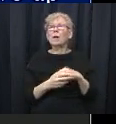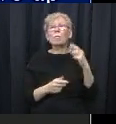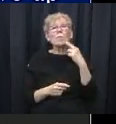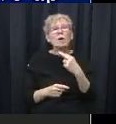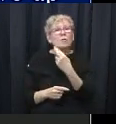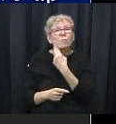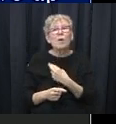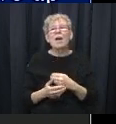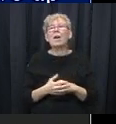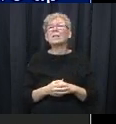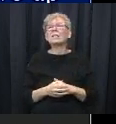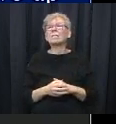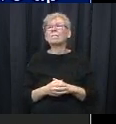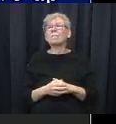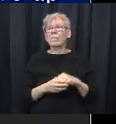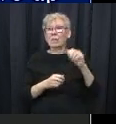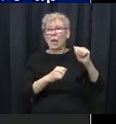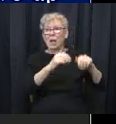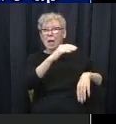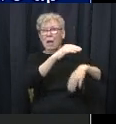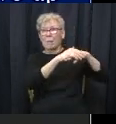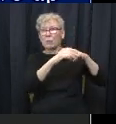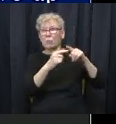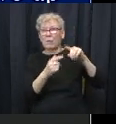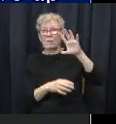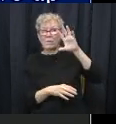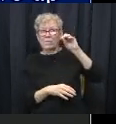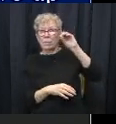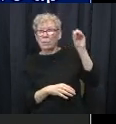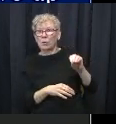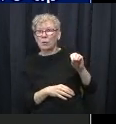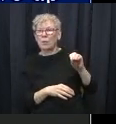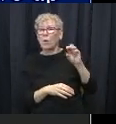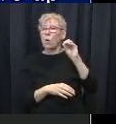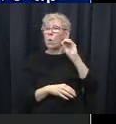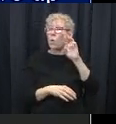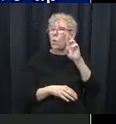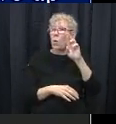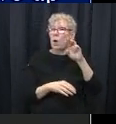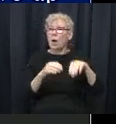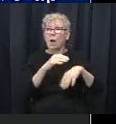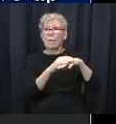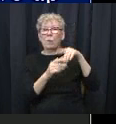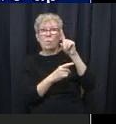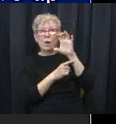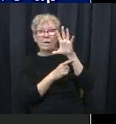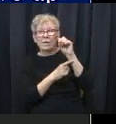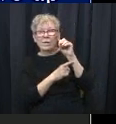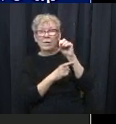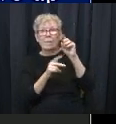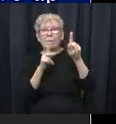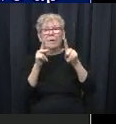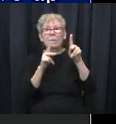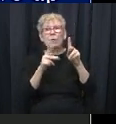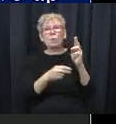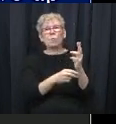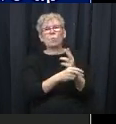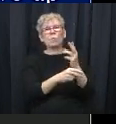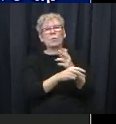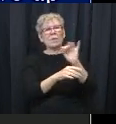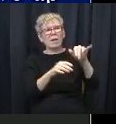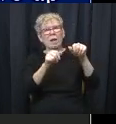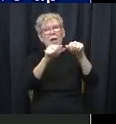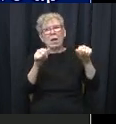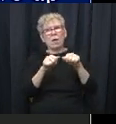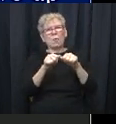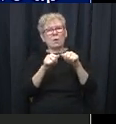50% or 150 persons using a space calculator. And this is a change from the 100-person cap. And